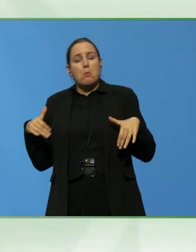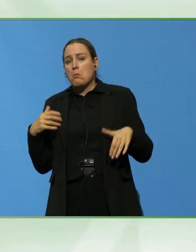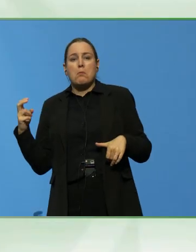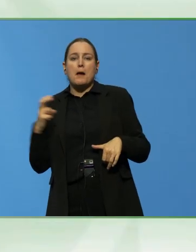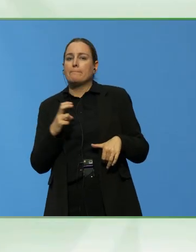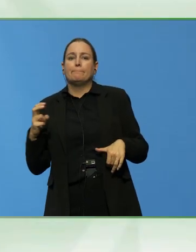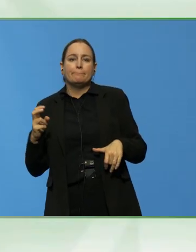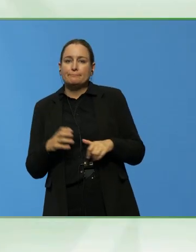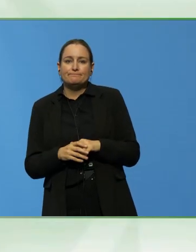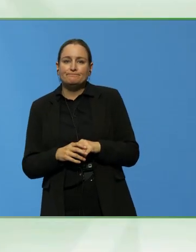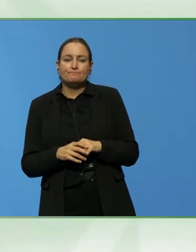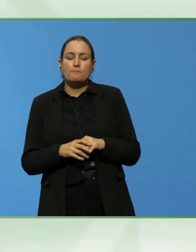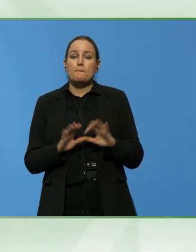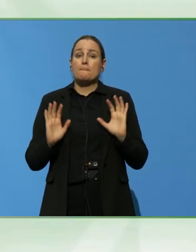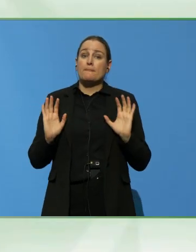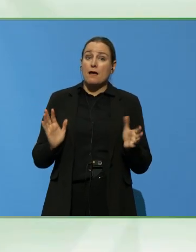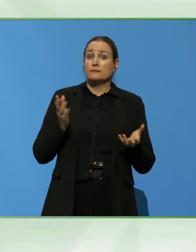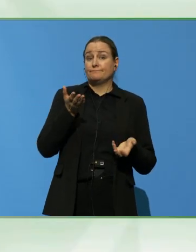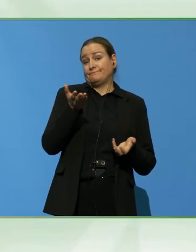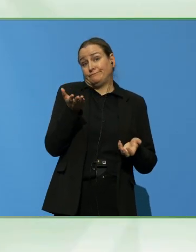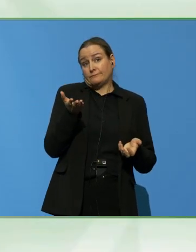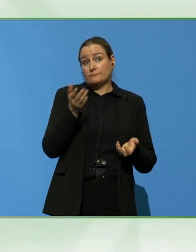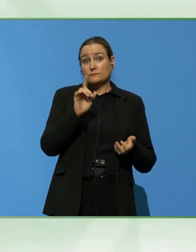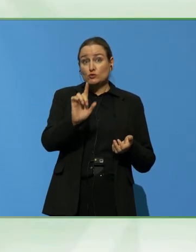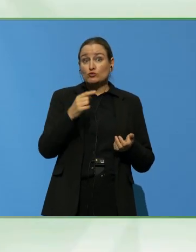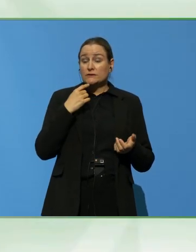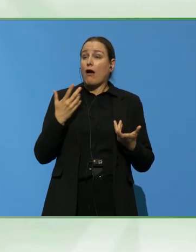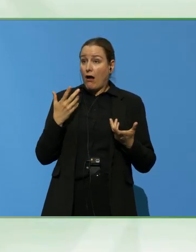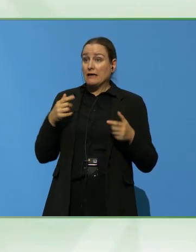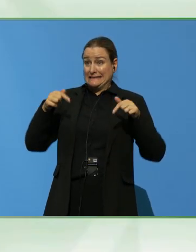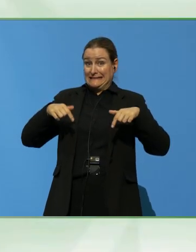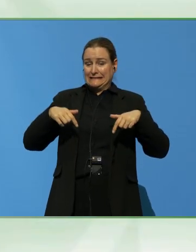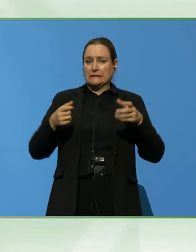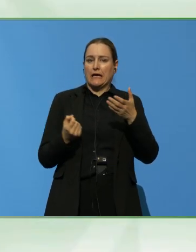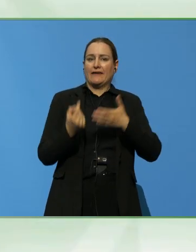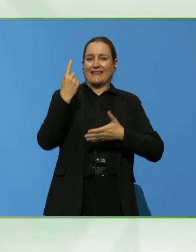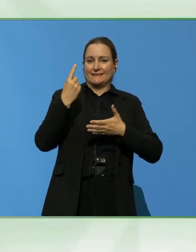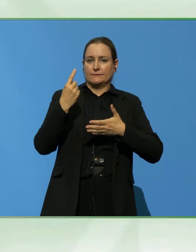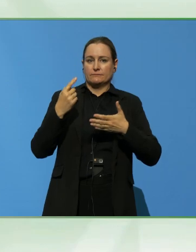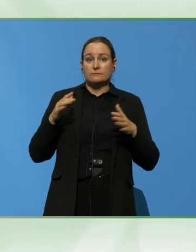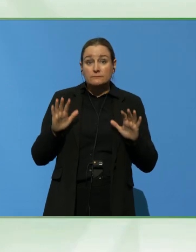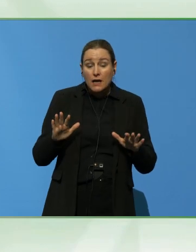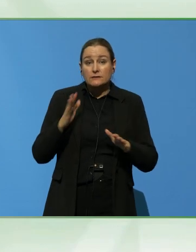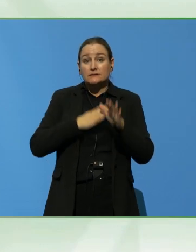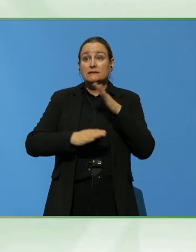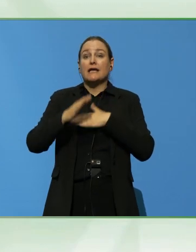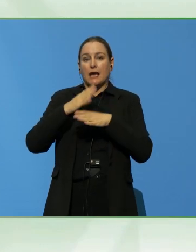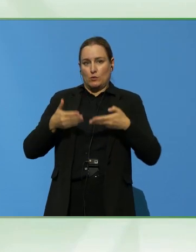what you for facilities arranged, people with disabilities come.